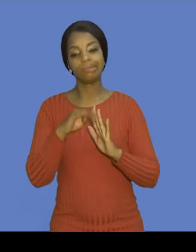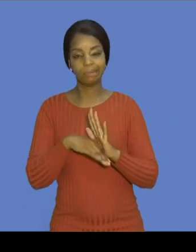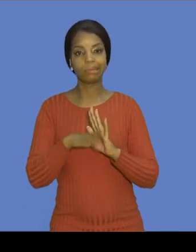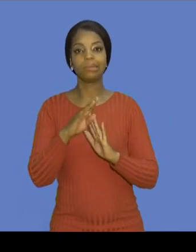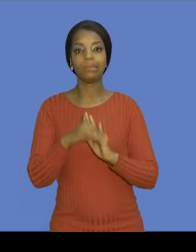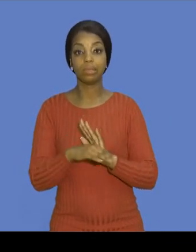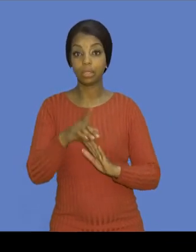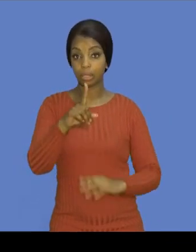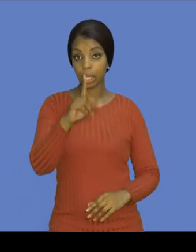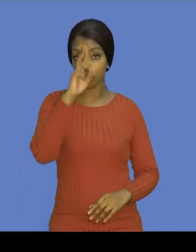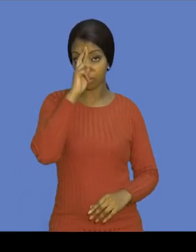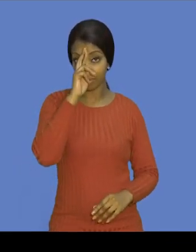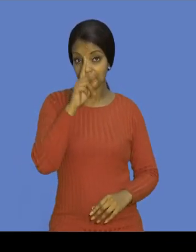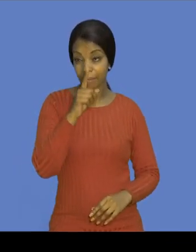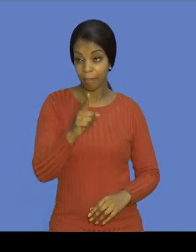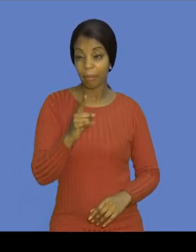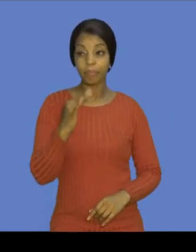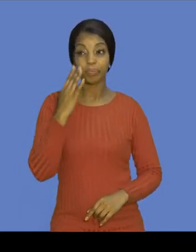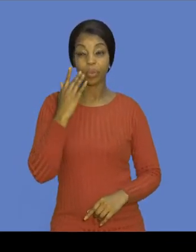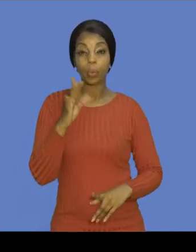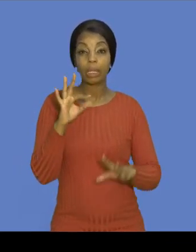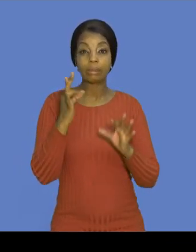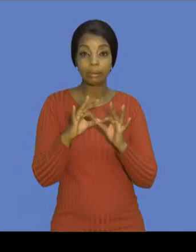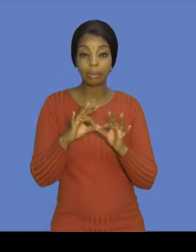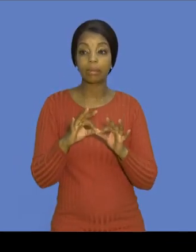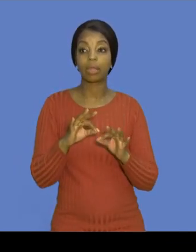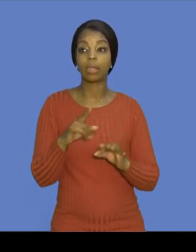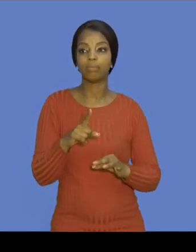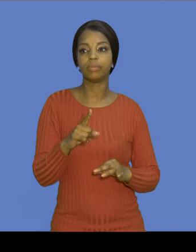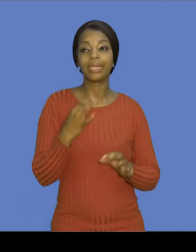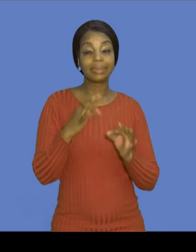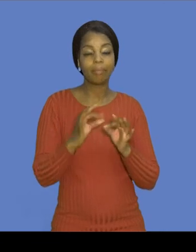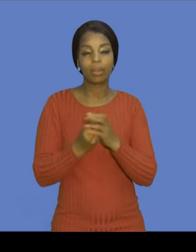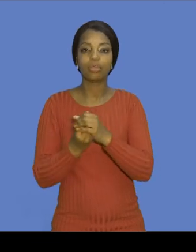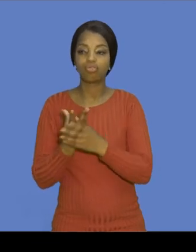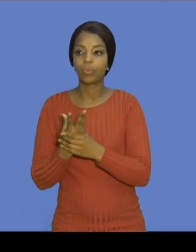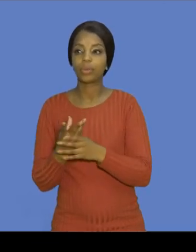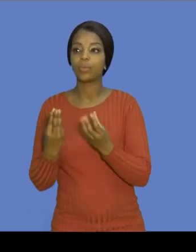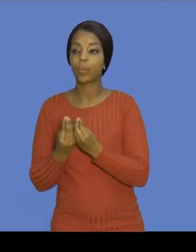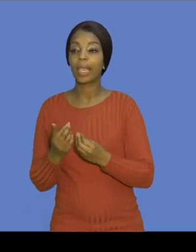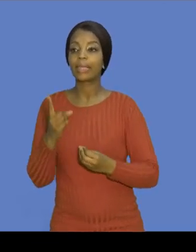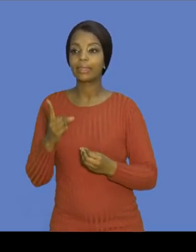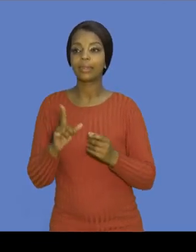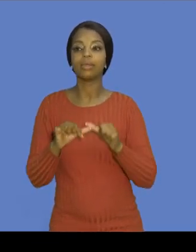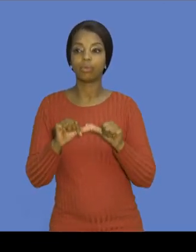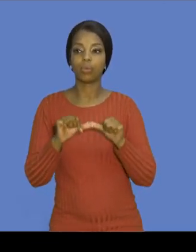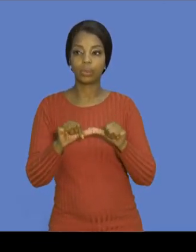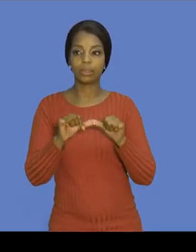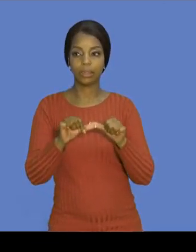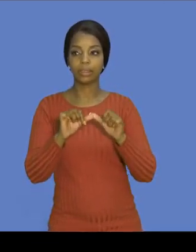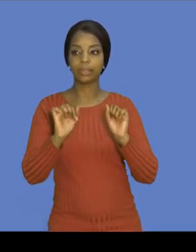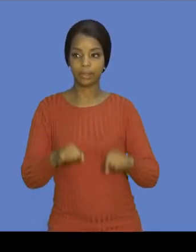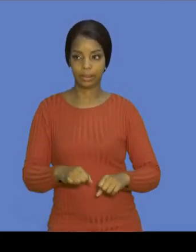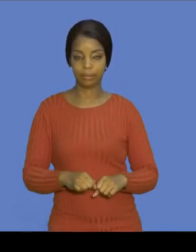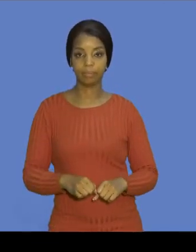it is only constant when we are dealing with a simple growth, together with the rate of change is also constant when we're